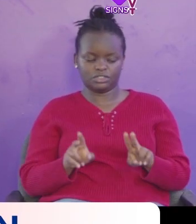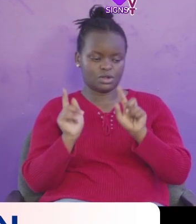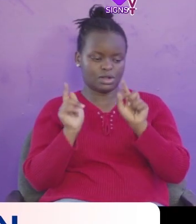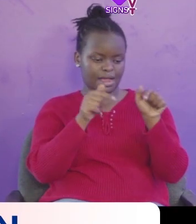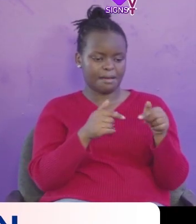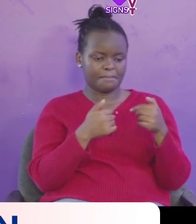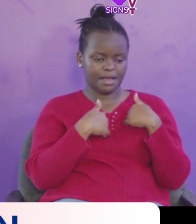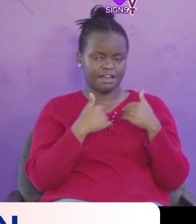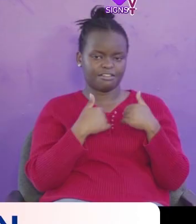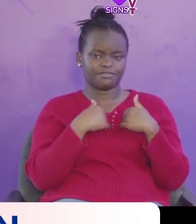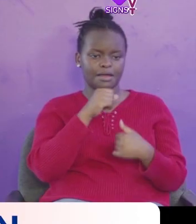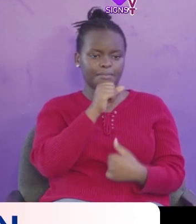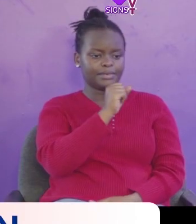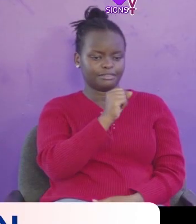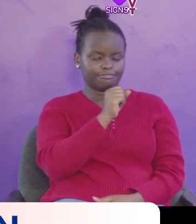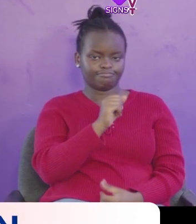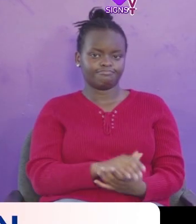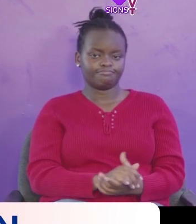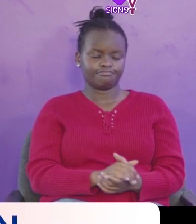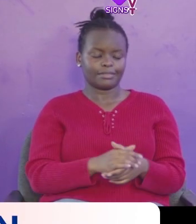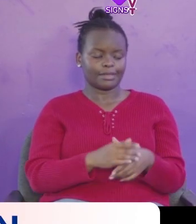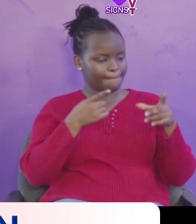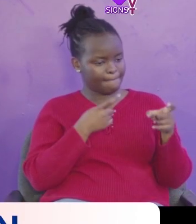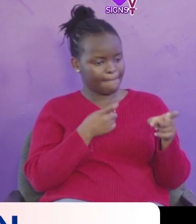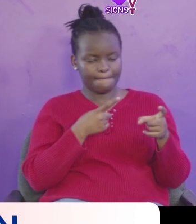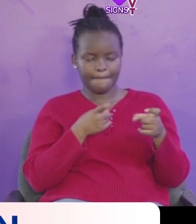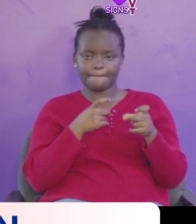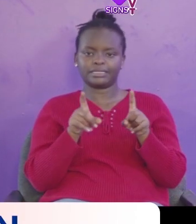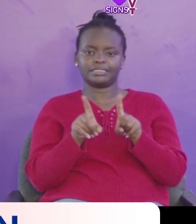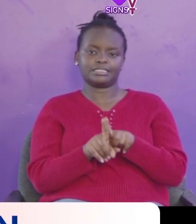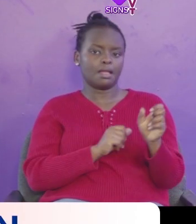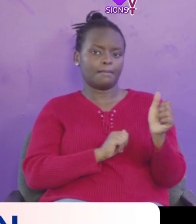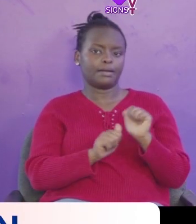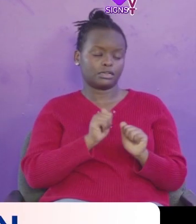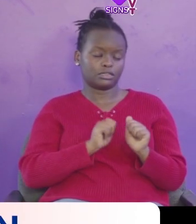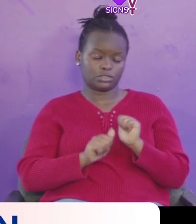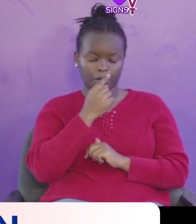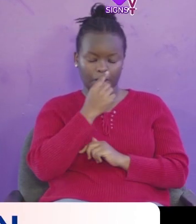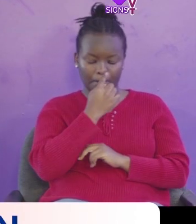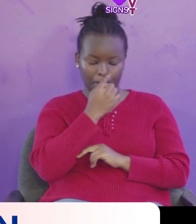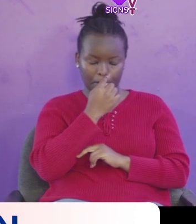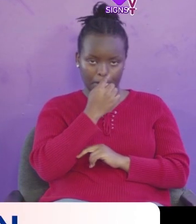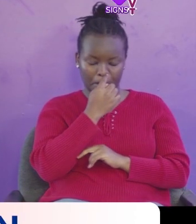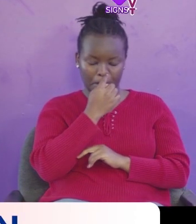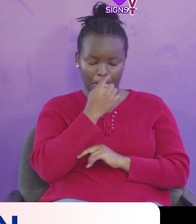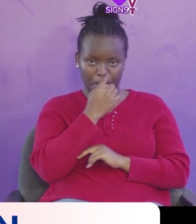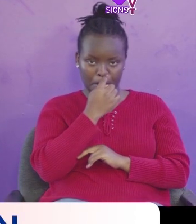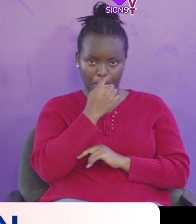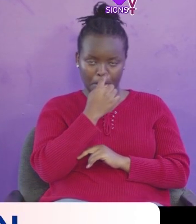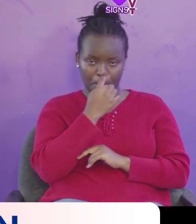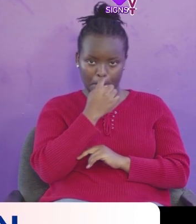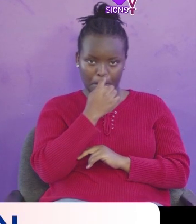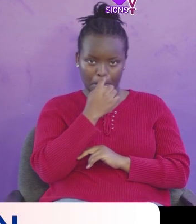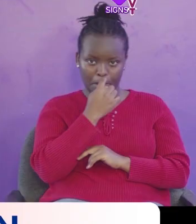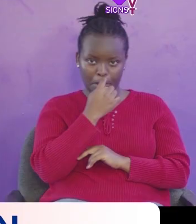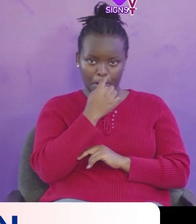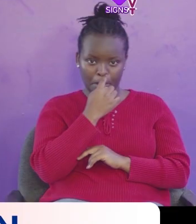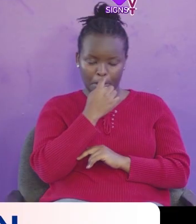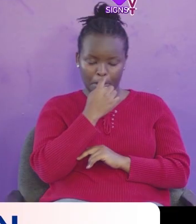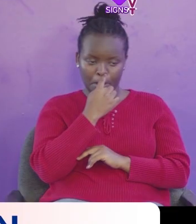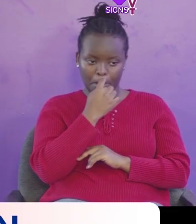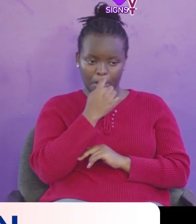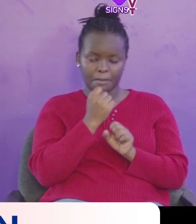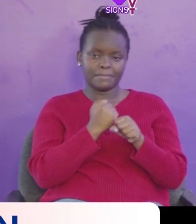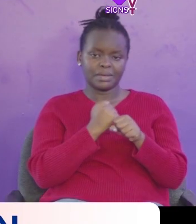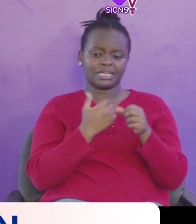presser condemning the same action. The same action that has been giving the Mukuru people sleepless nights.